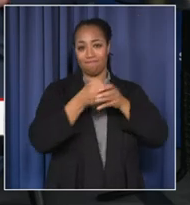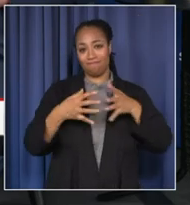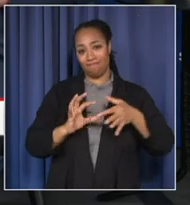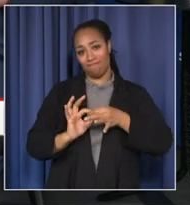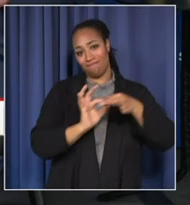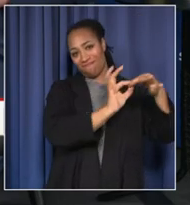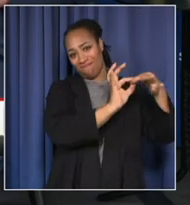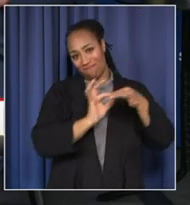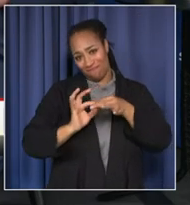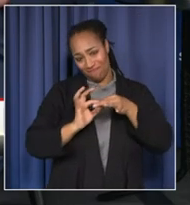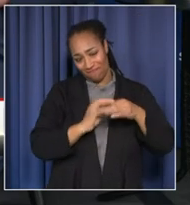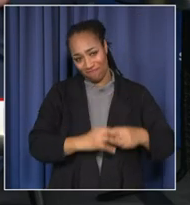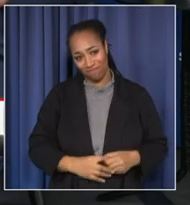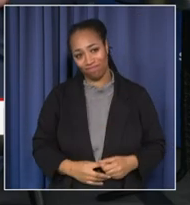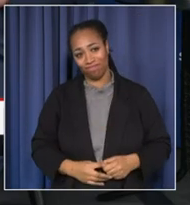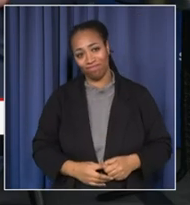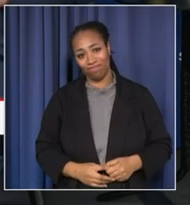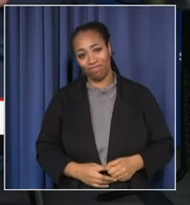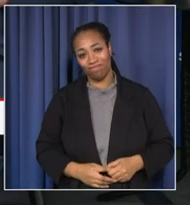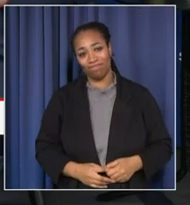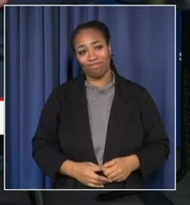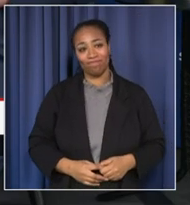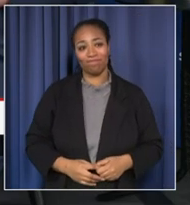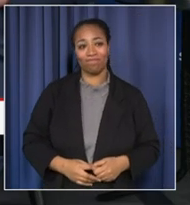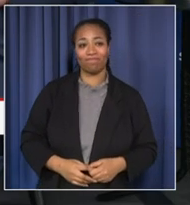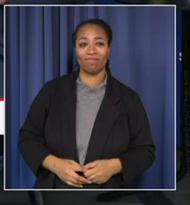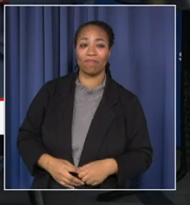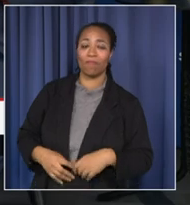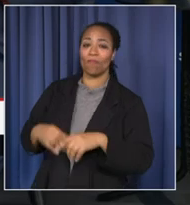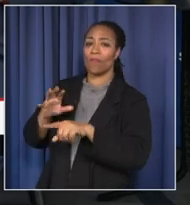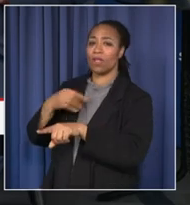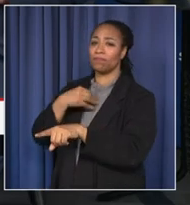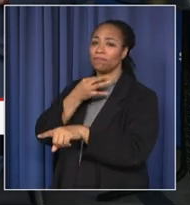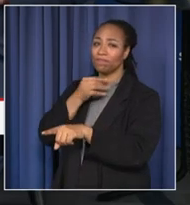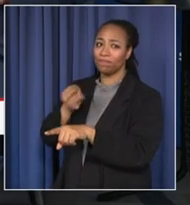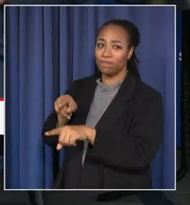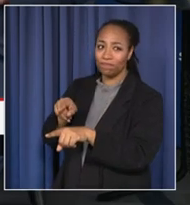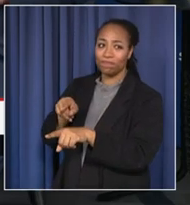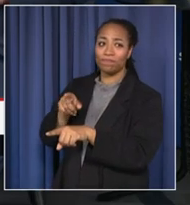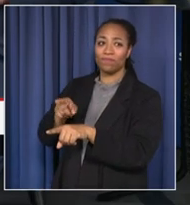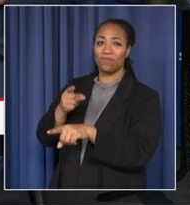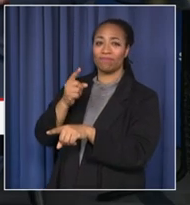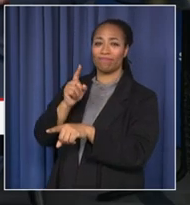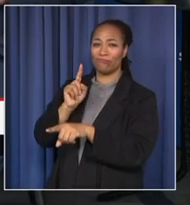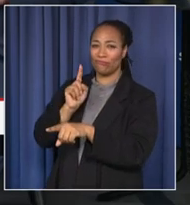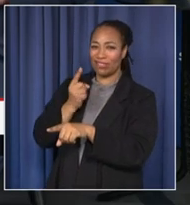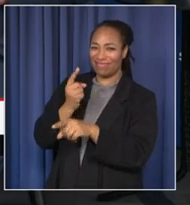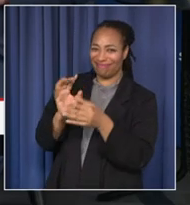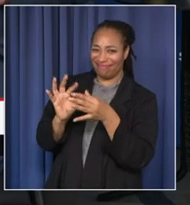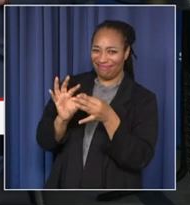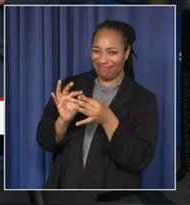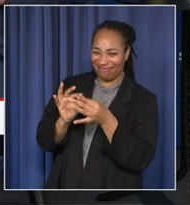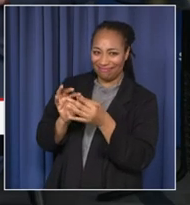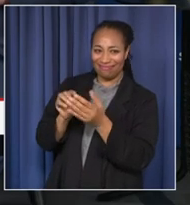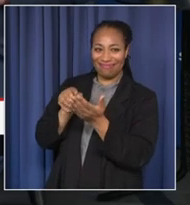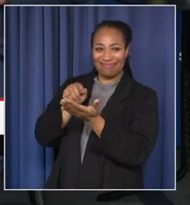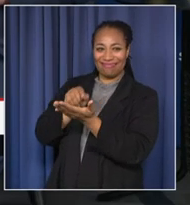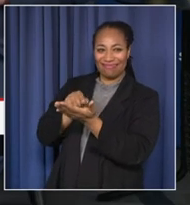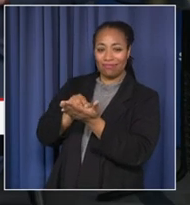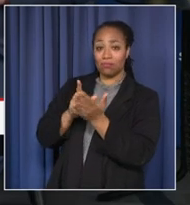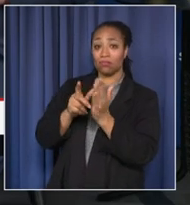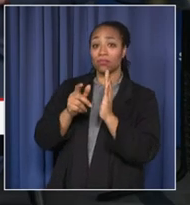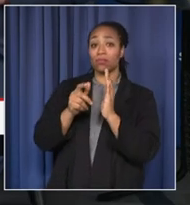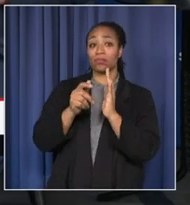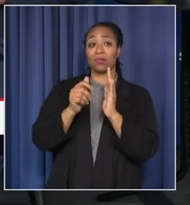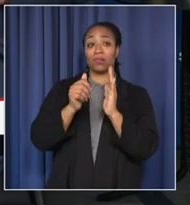just stepped down after refusing to follow a directive from the interim U.S. Attorney, Ed Martin. Are you concerned that these conflicts could affect